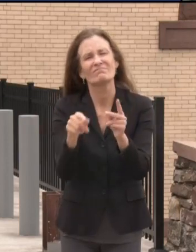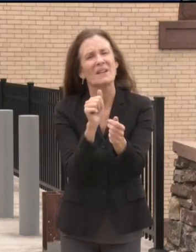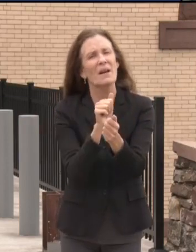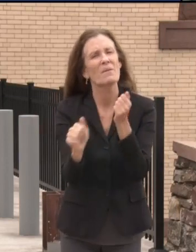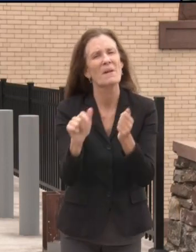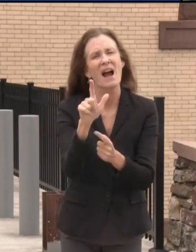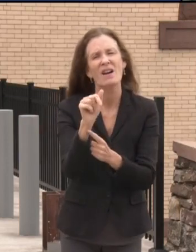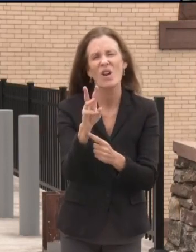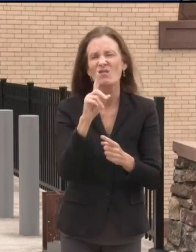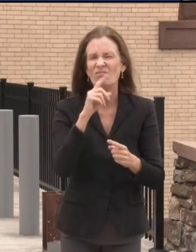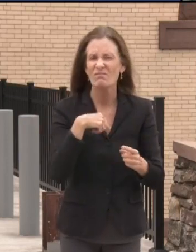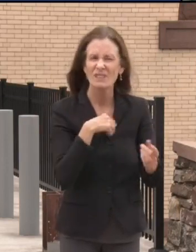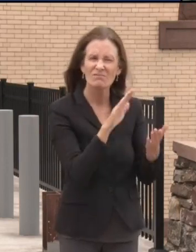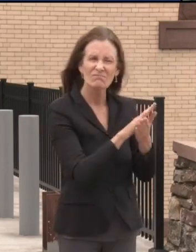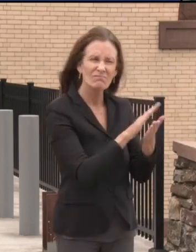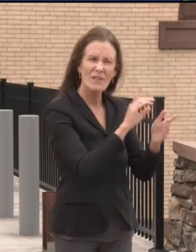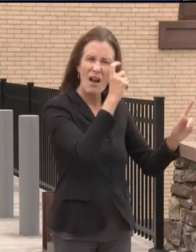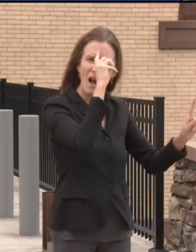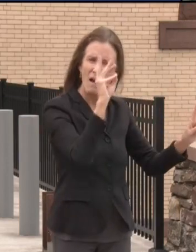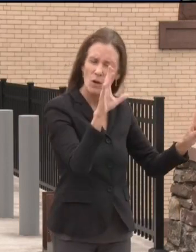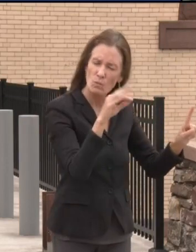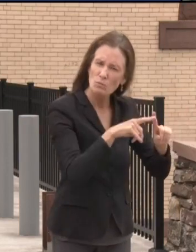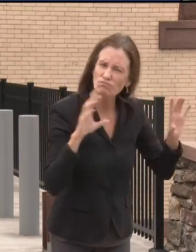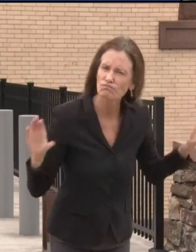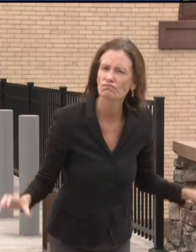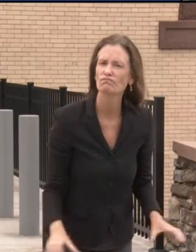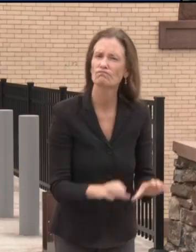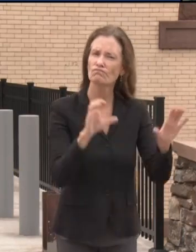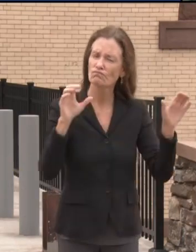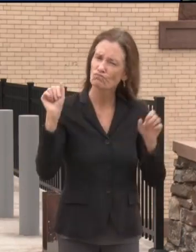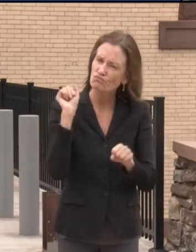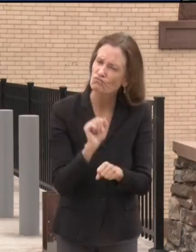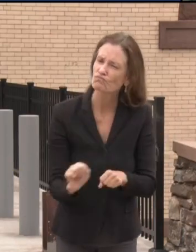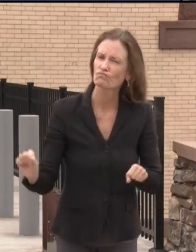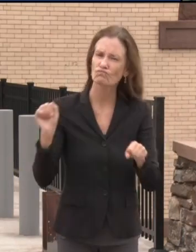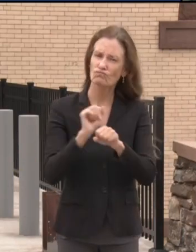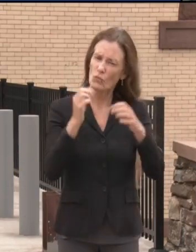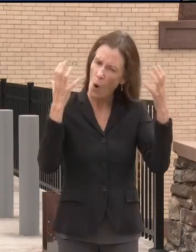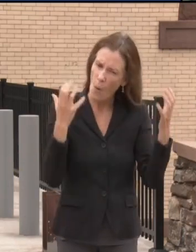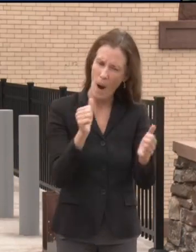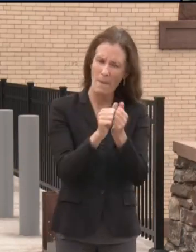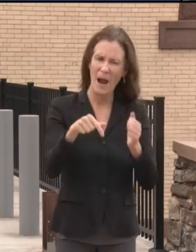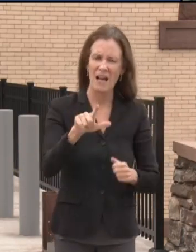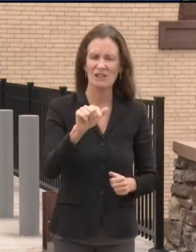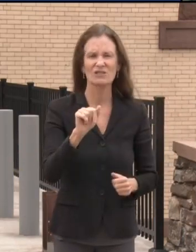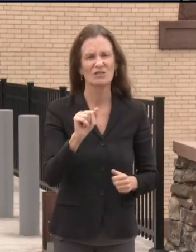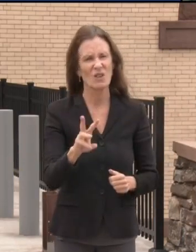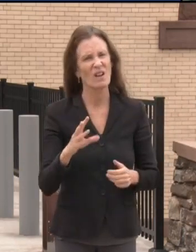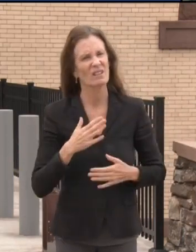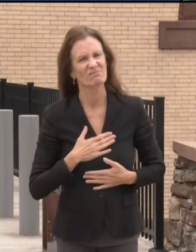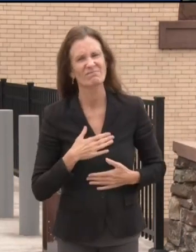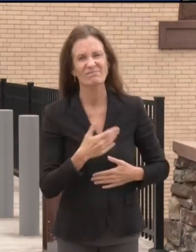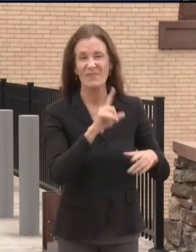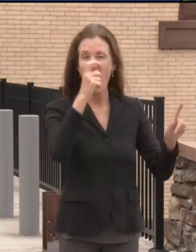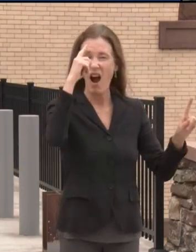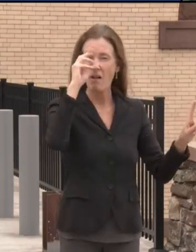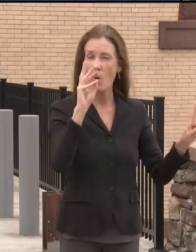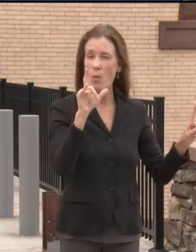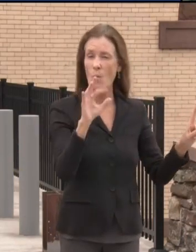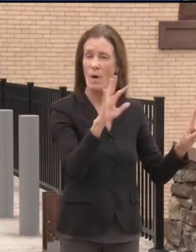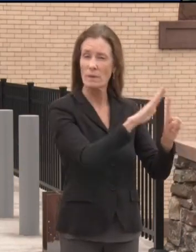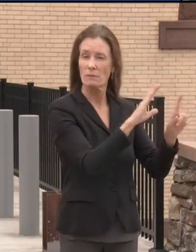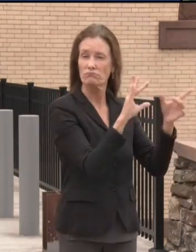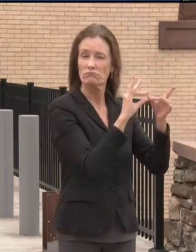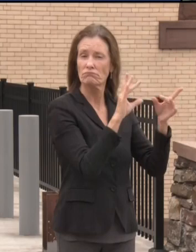governor for his efforts in making sure that this gets done within the administration and where he has purview and where he can actually